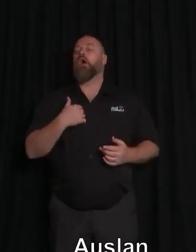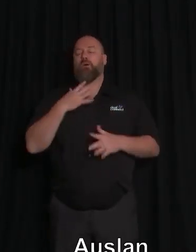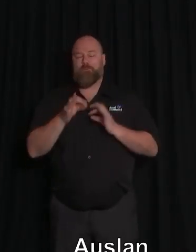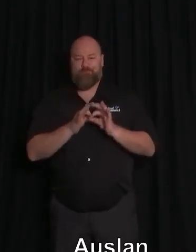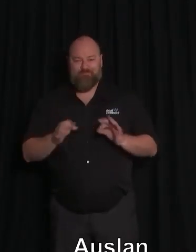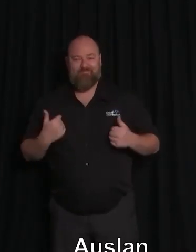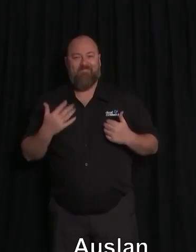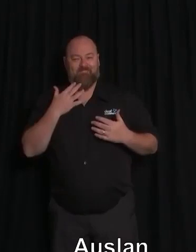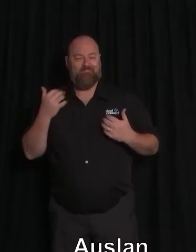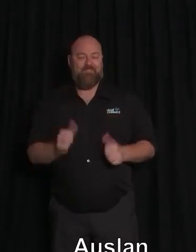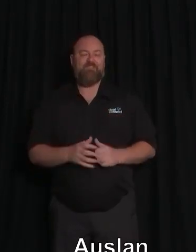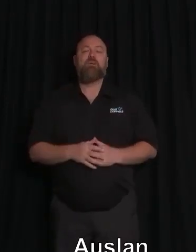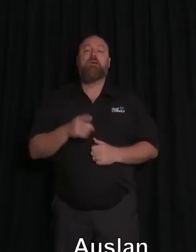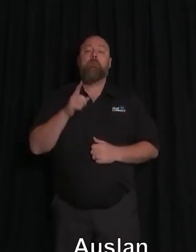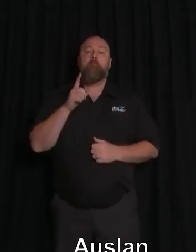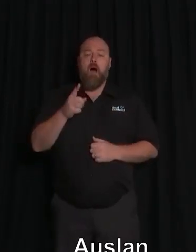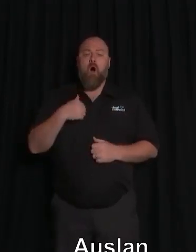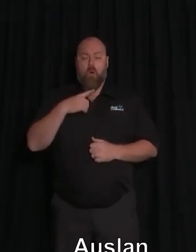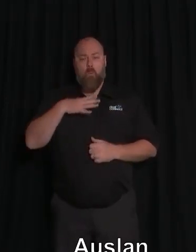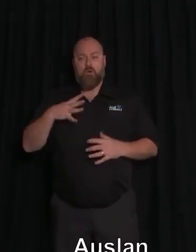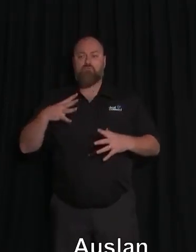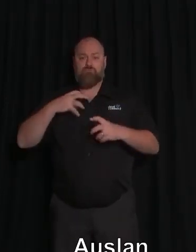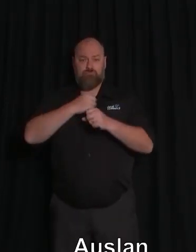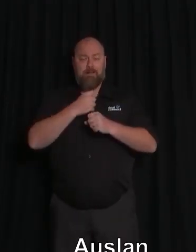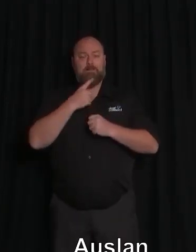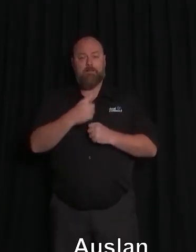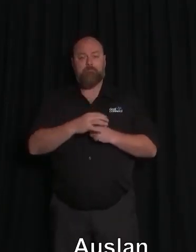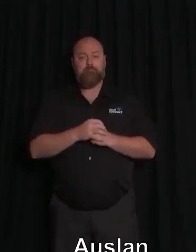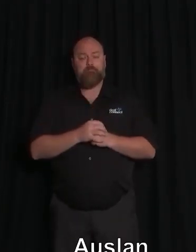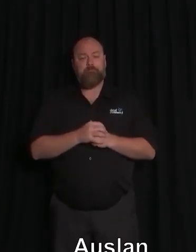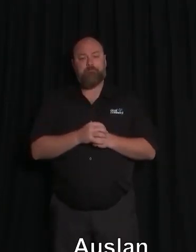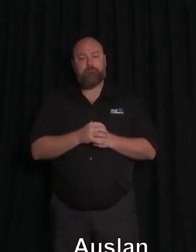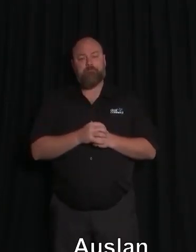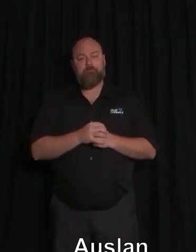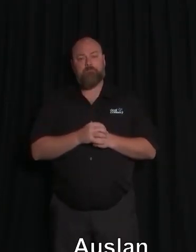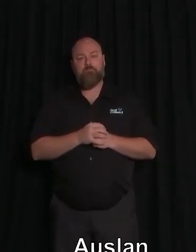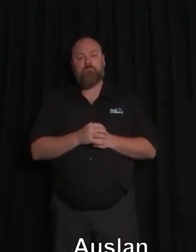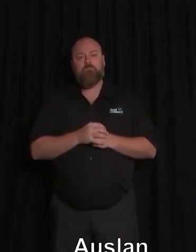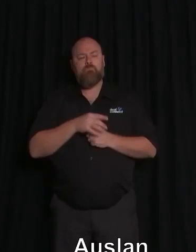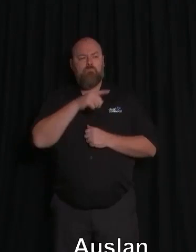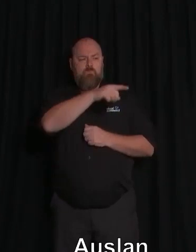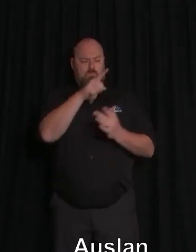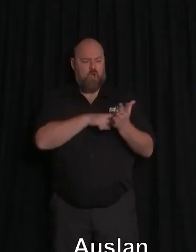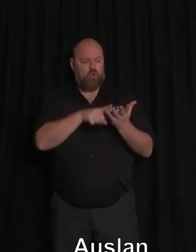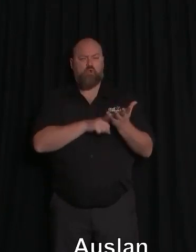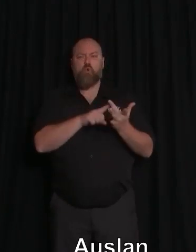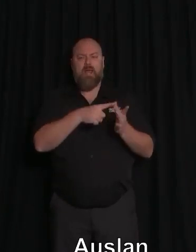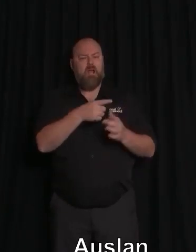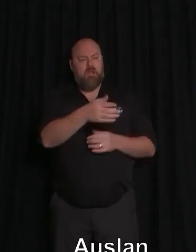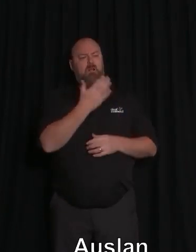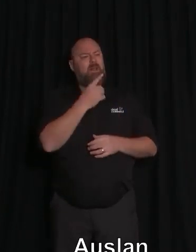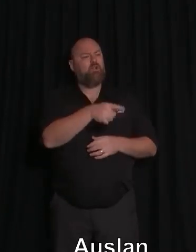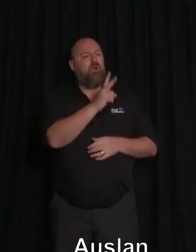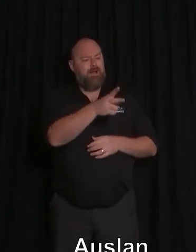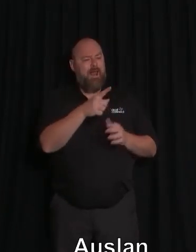wrap it up. But I do want to, I think, close by Julia, asking you to reflect a bit more on the